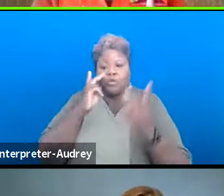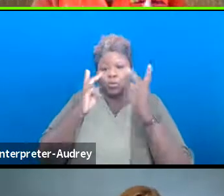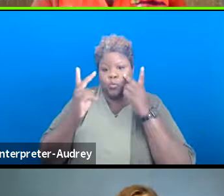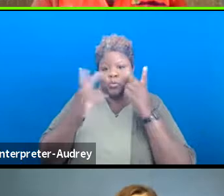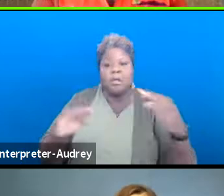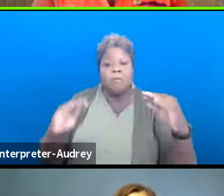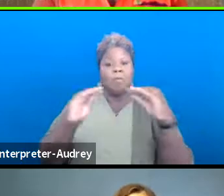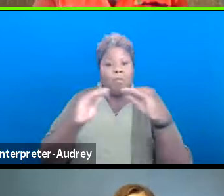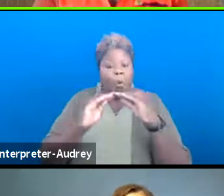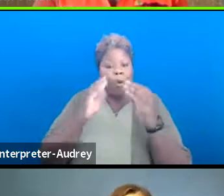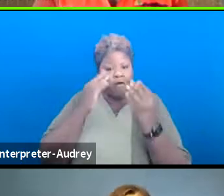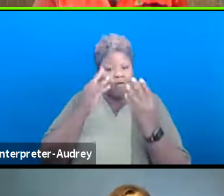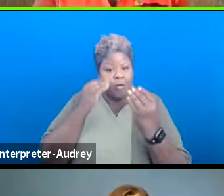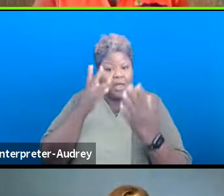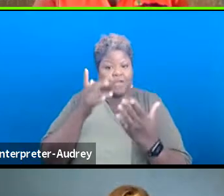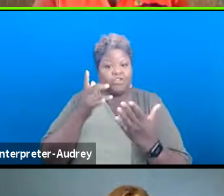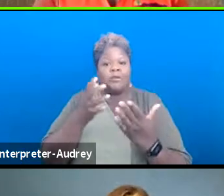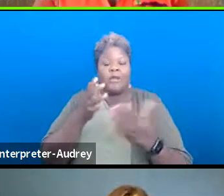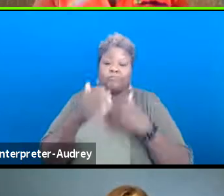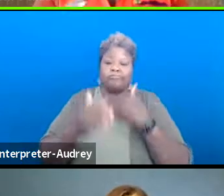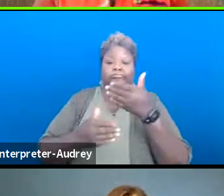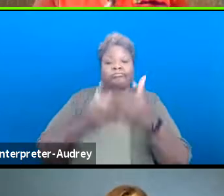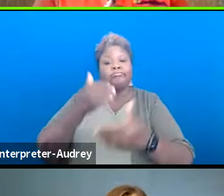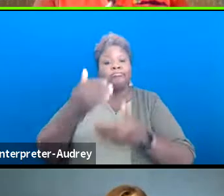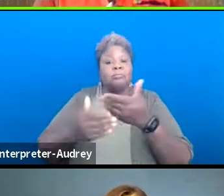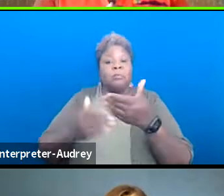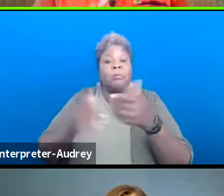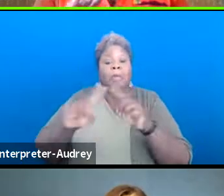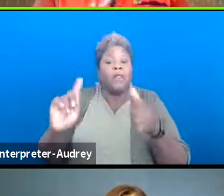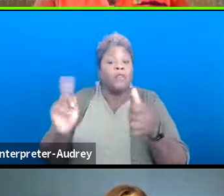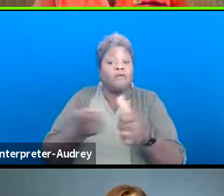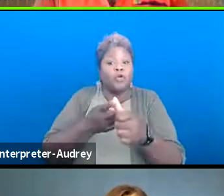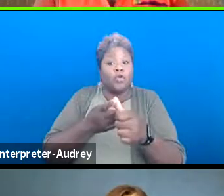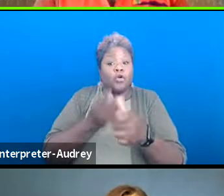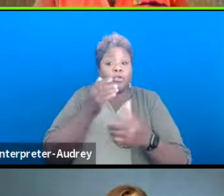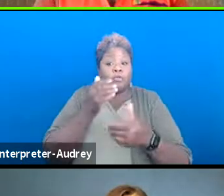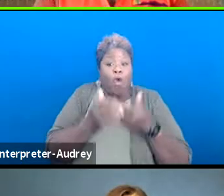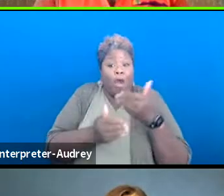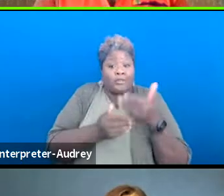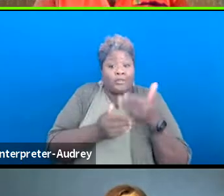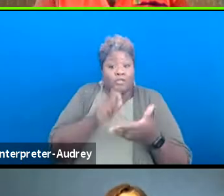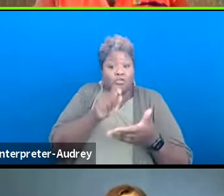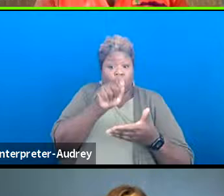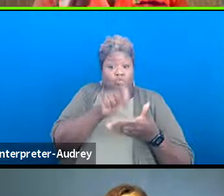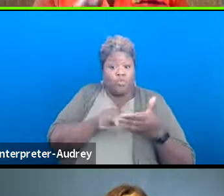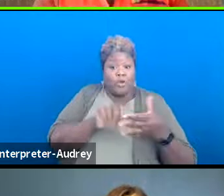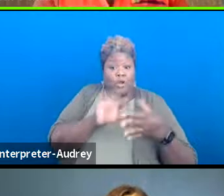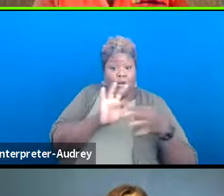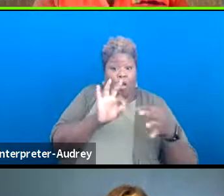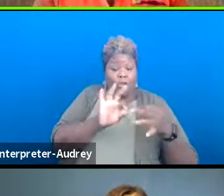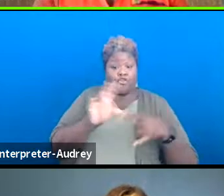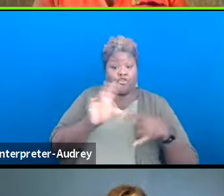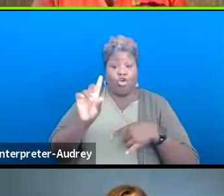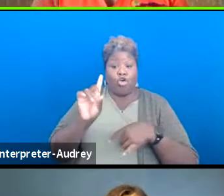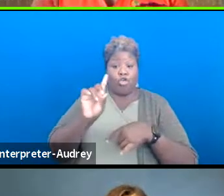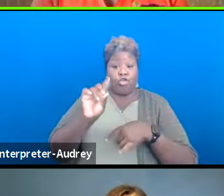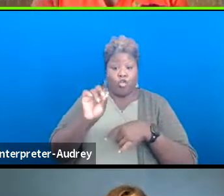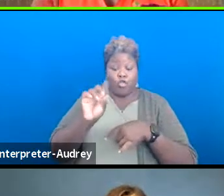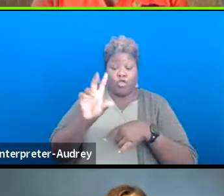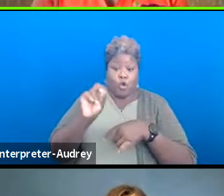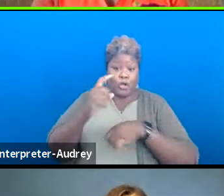more about this information as we move forward, but the first process will be written comments for 30 days and then an